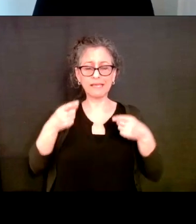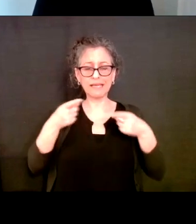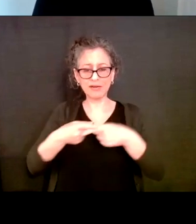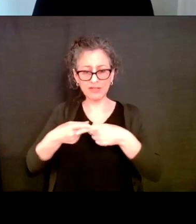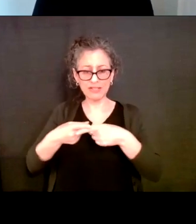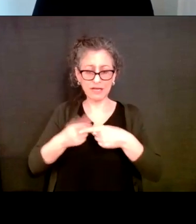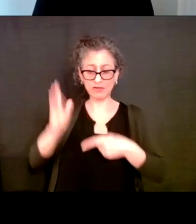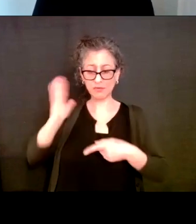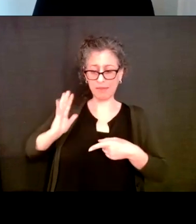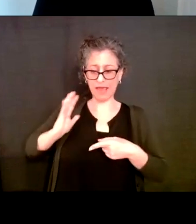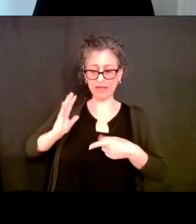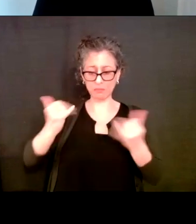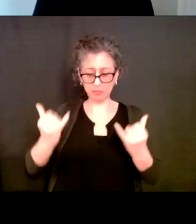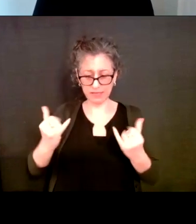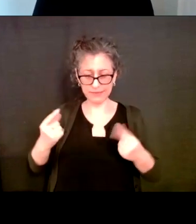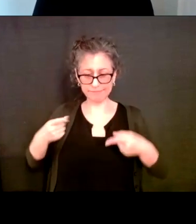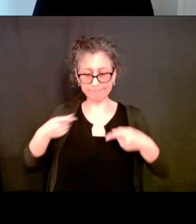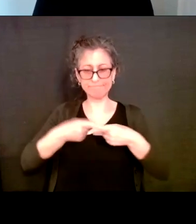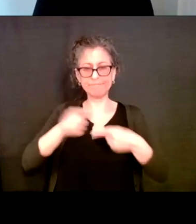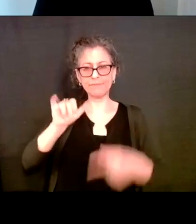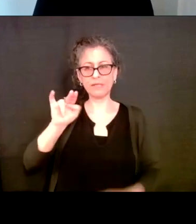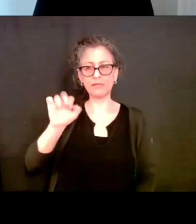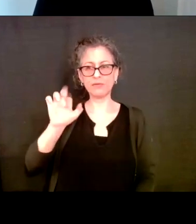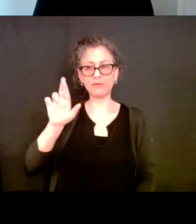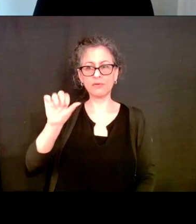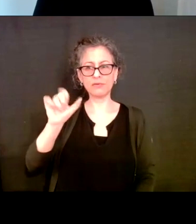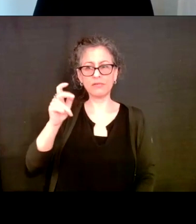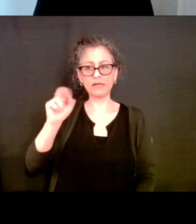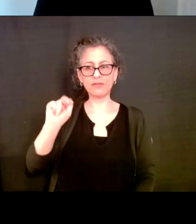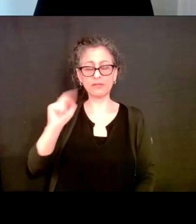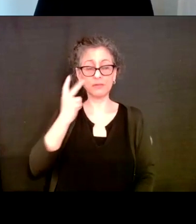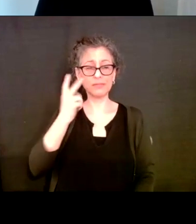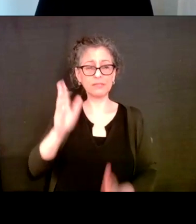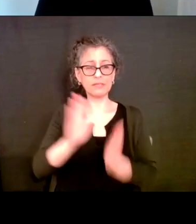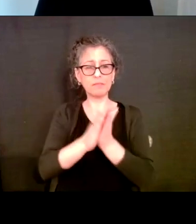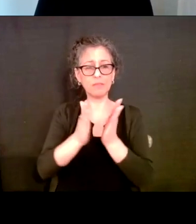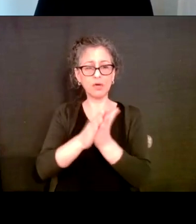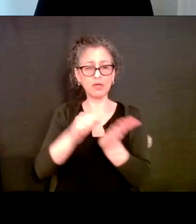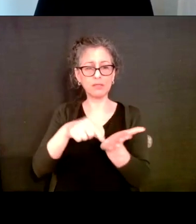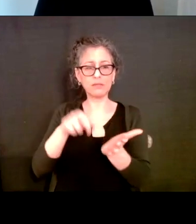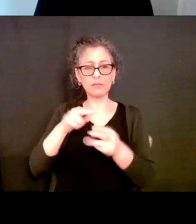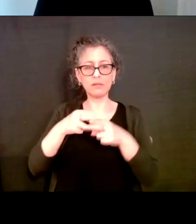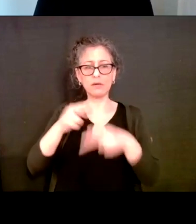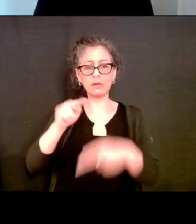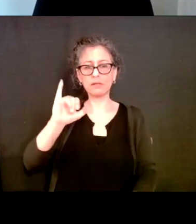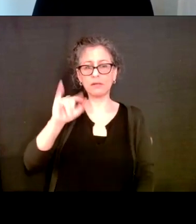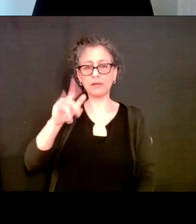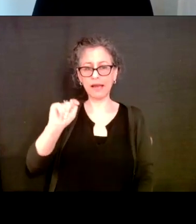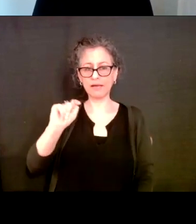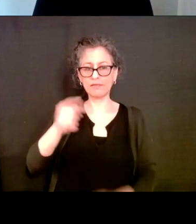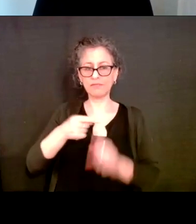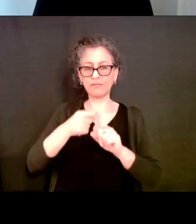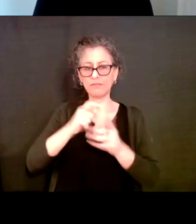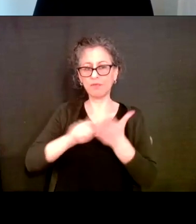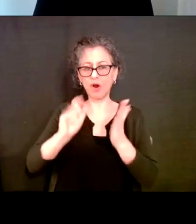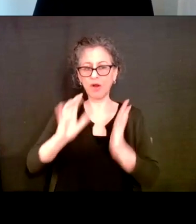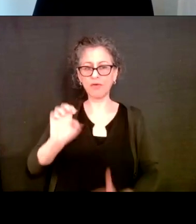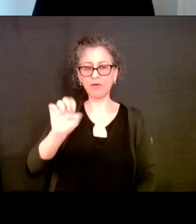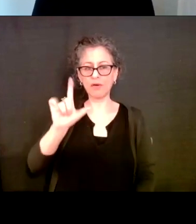present. And on this slide, there's a picture of the book Night by Elie Wiesel,